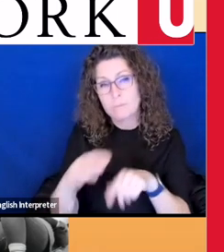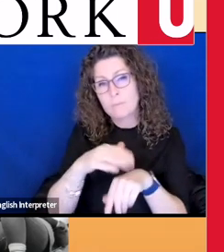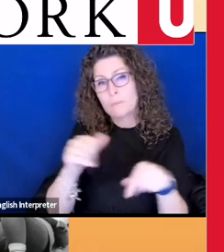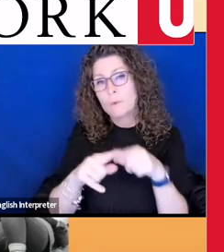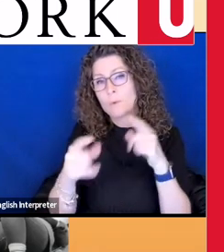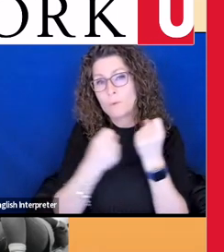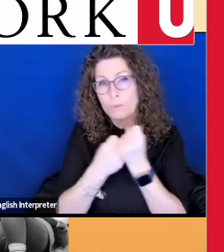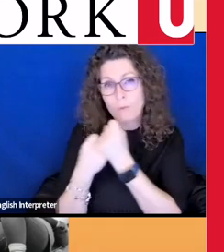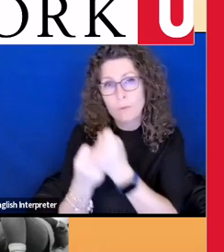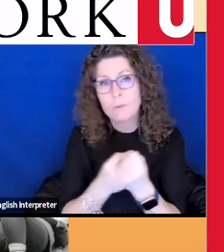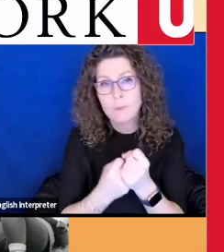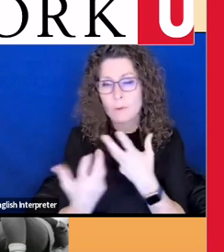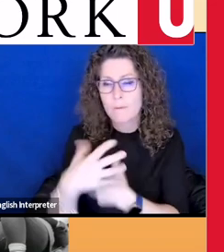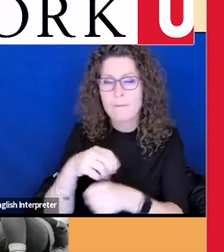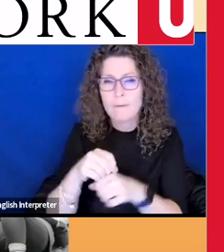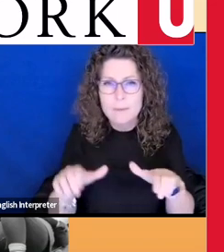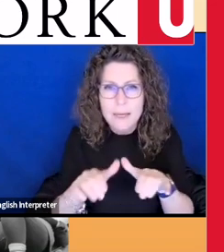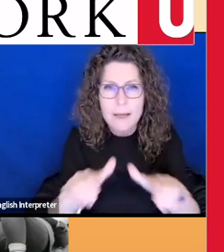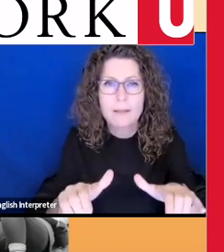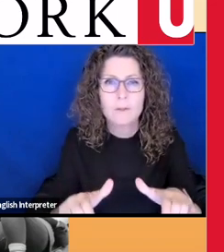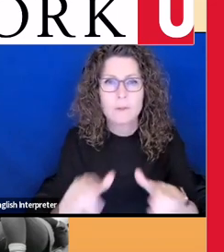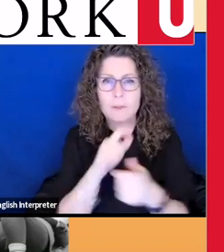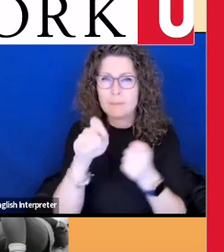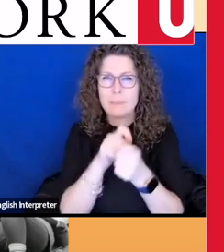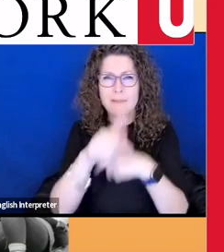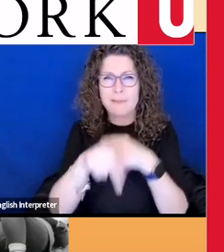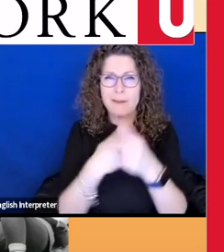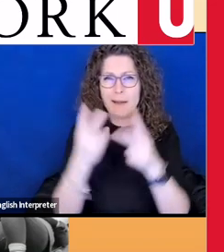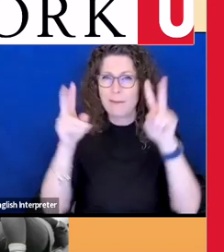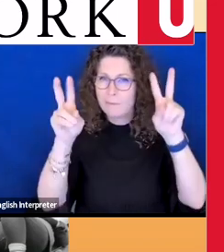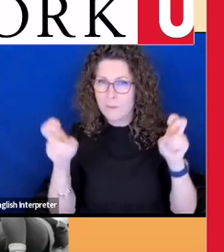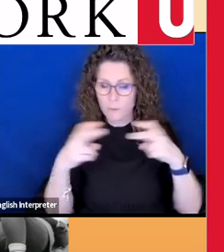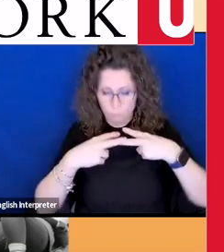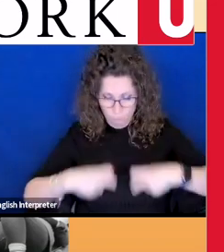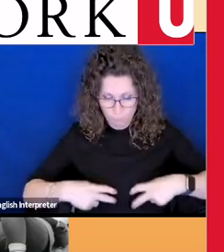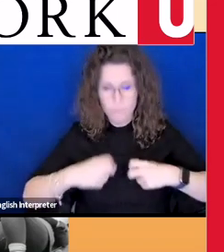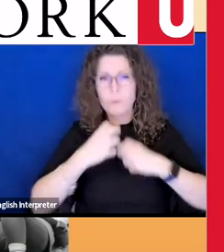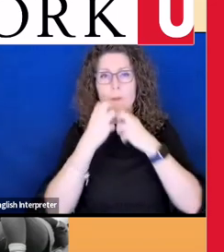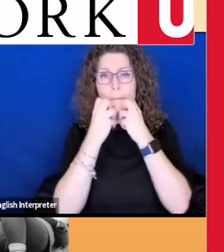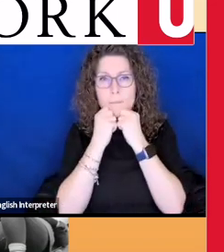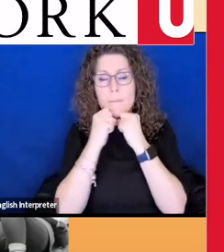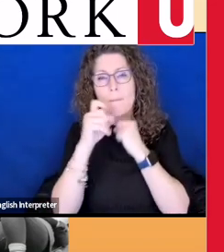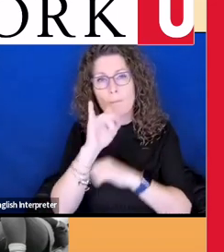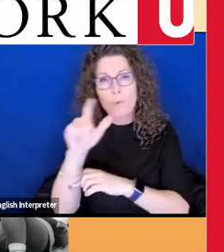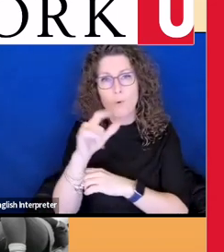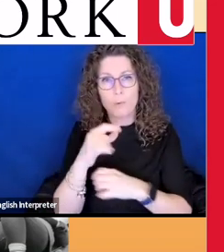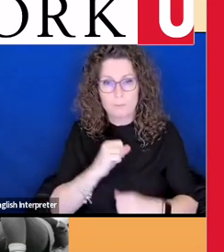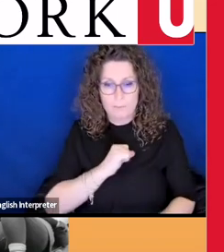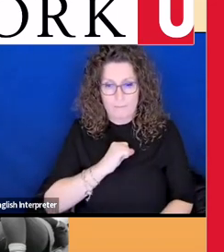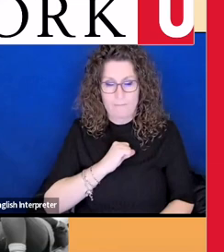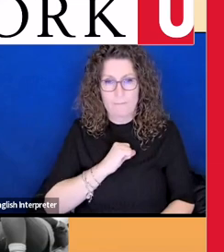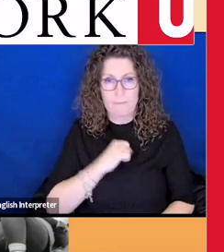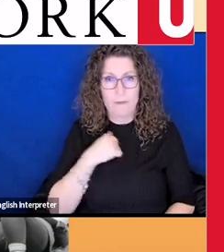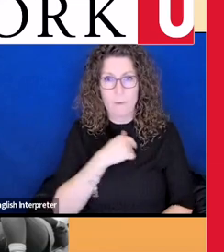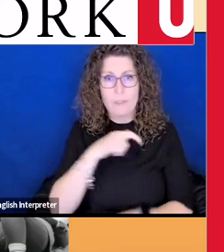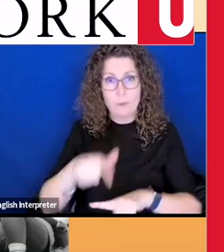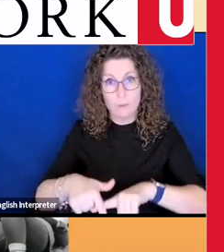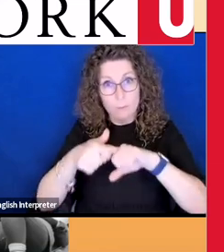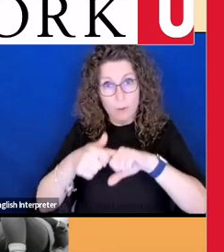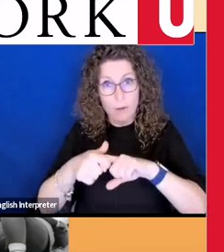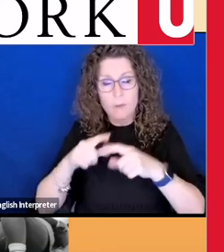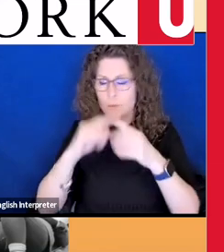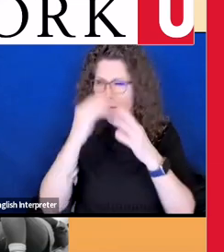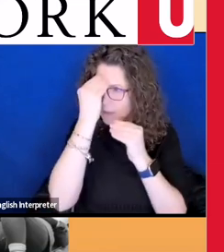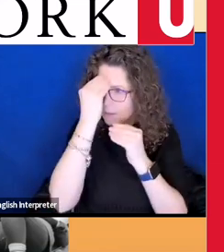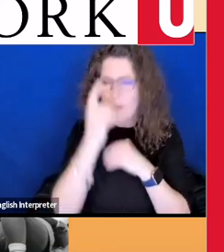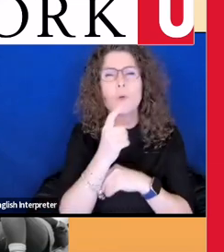involves the enactment of a particular kind of subject or moral self. And we should pause to ask who